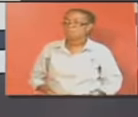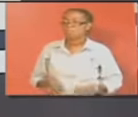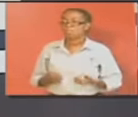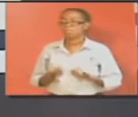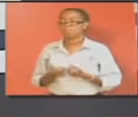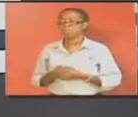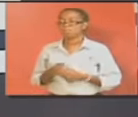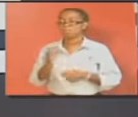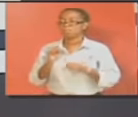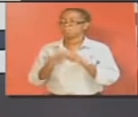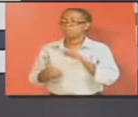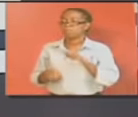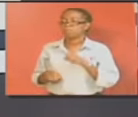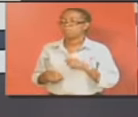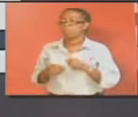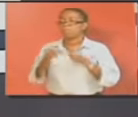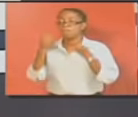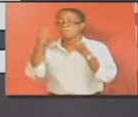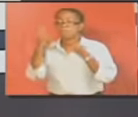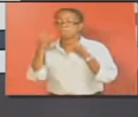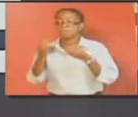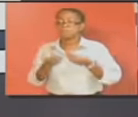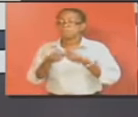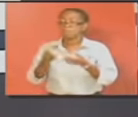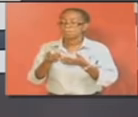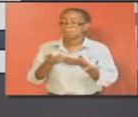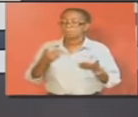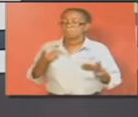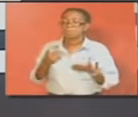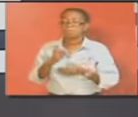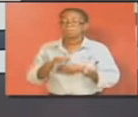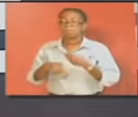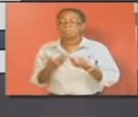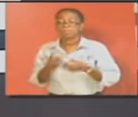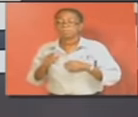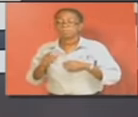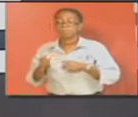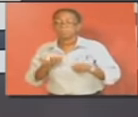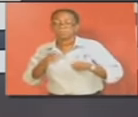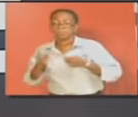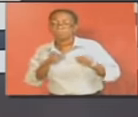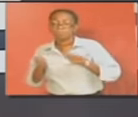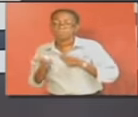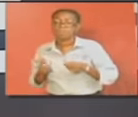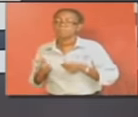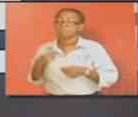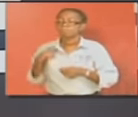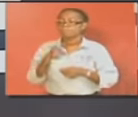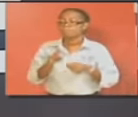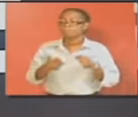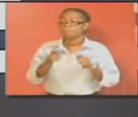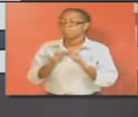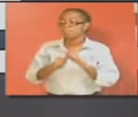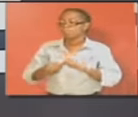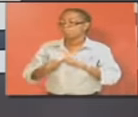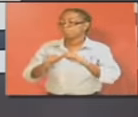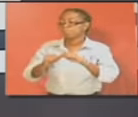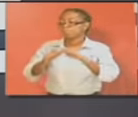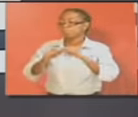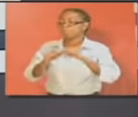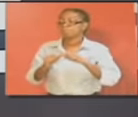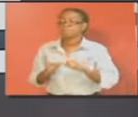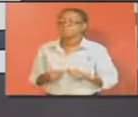strategies, those are things that we will want to continue on a day-by-day basis, ensuring that you practice